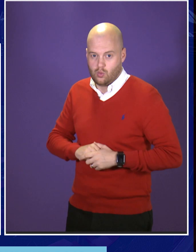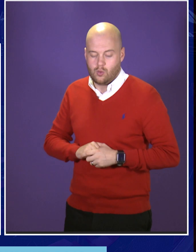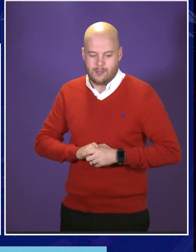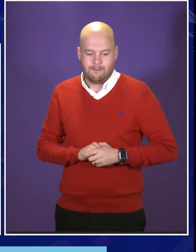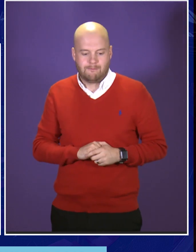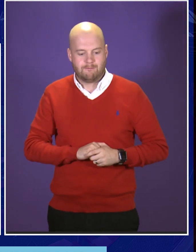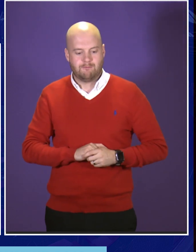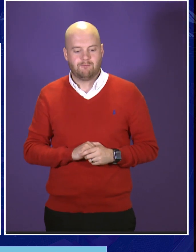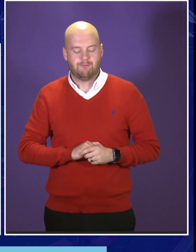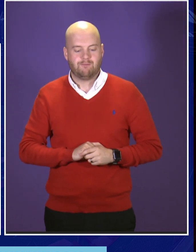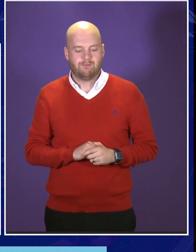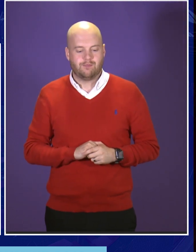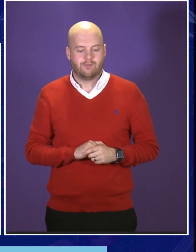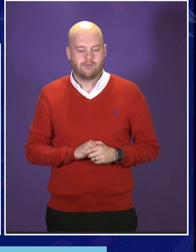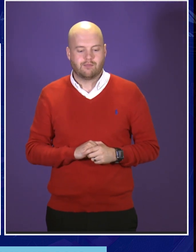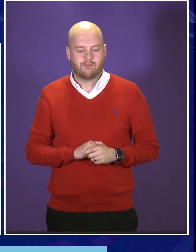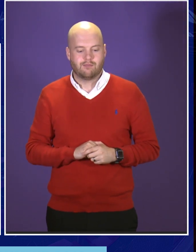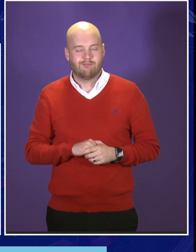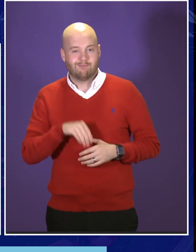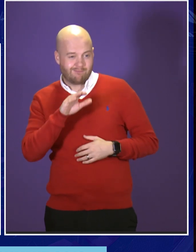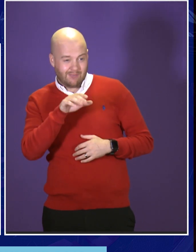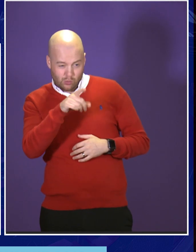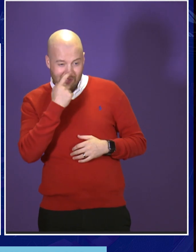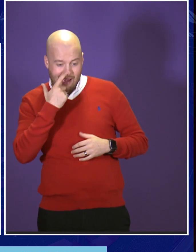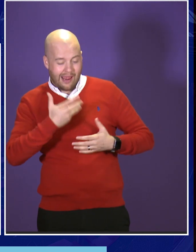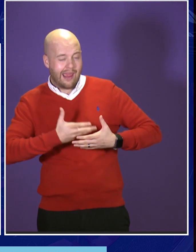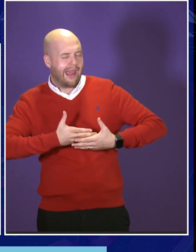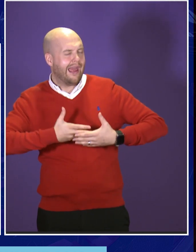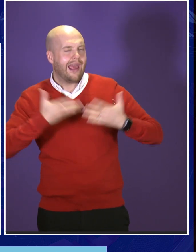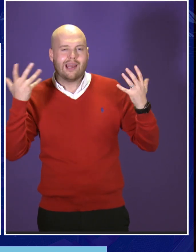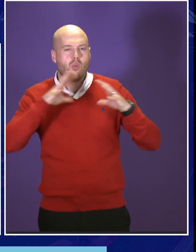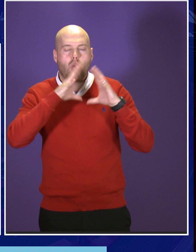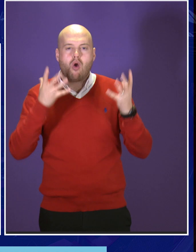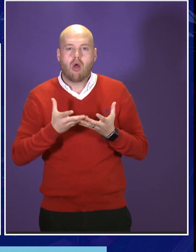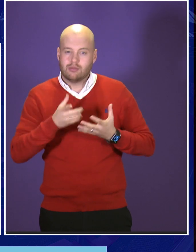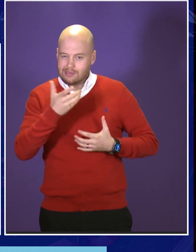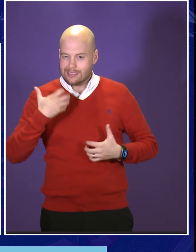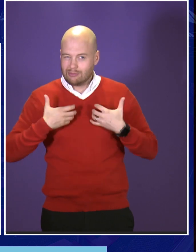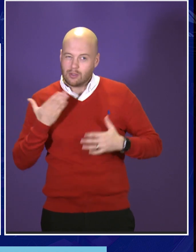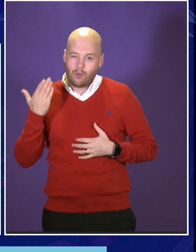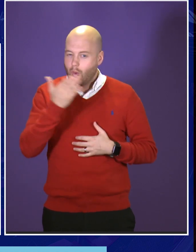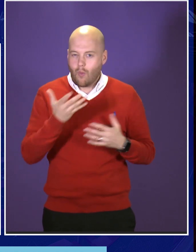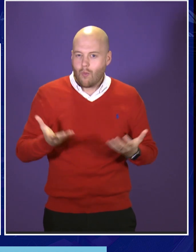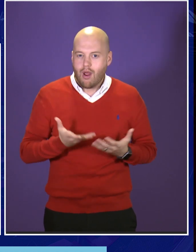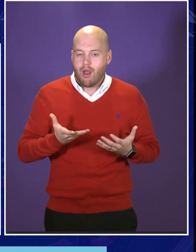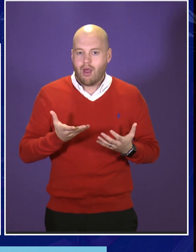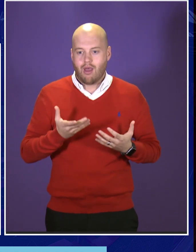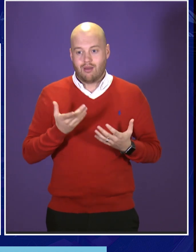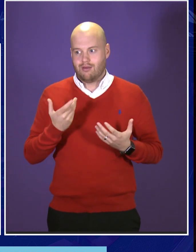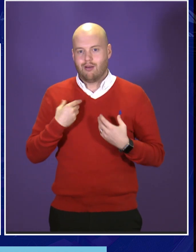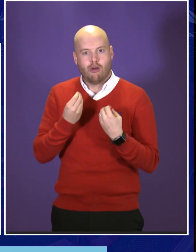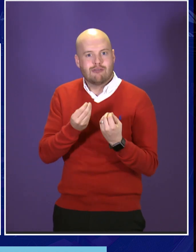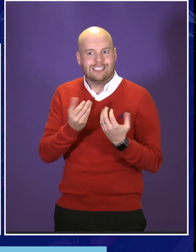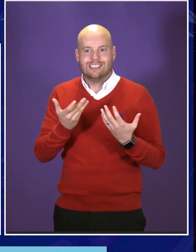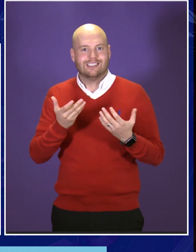You could pick anywhere in the world that you want to go. Where would you want to go? I would like to go to the moon. Thailand, ancient Greece,